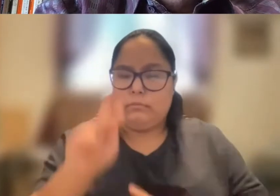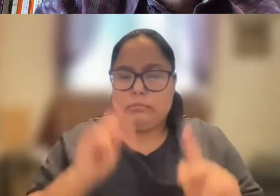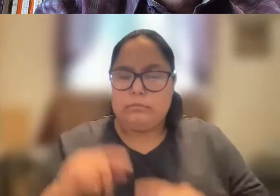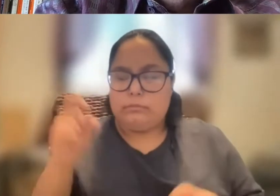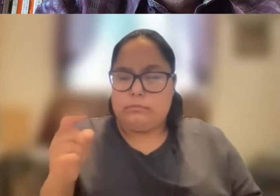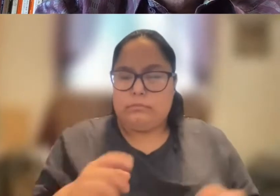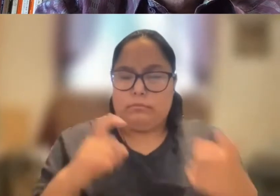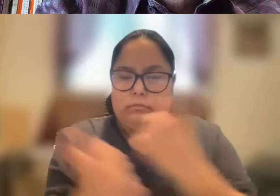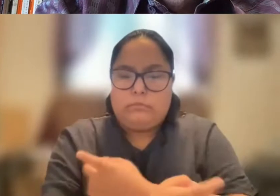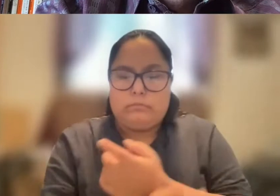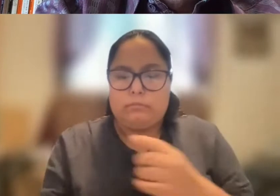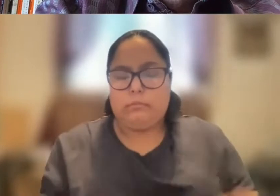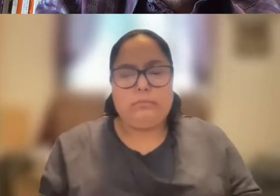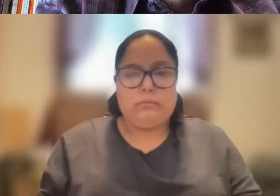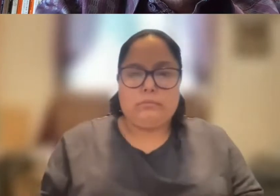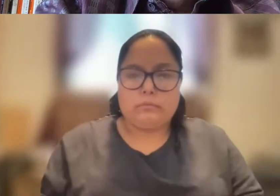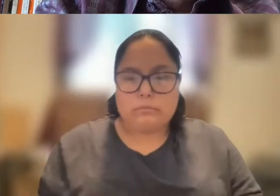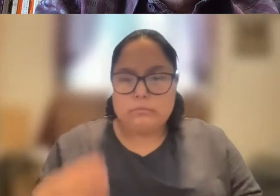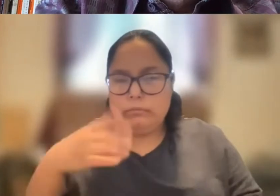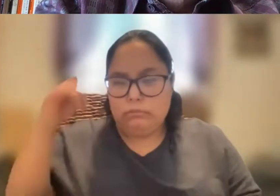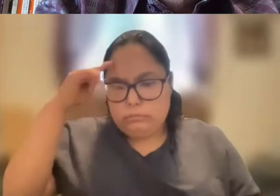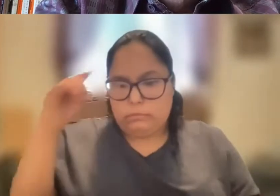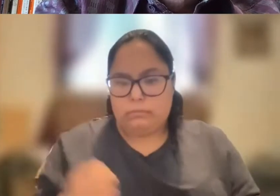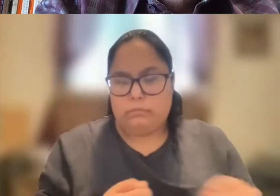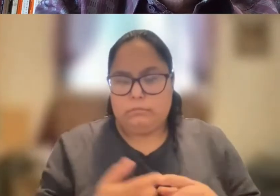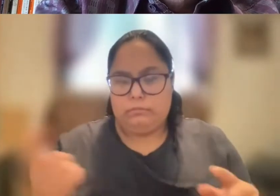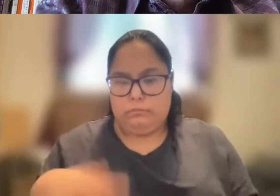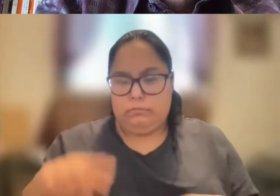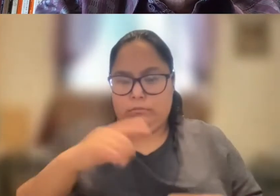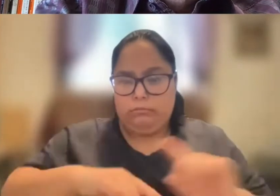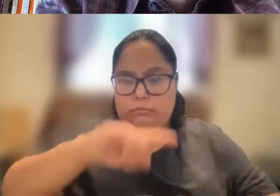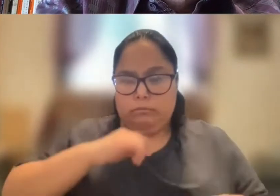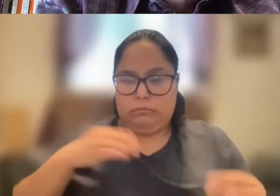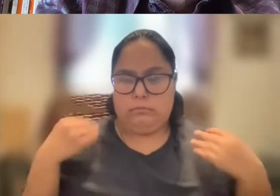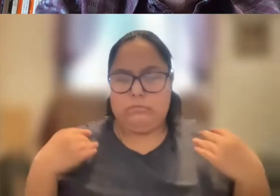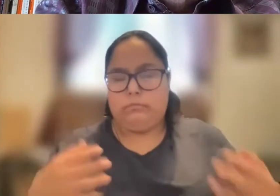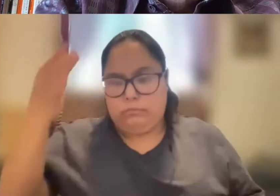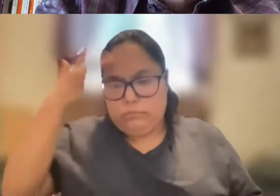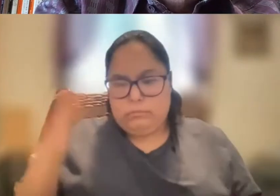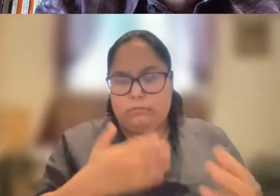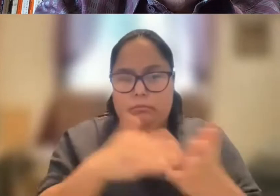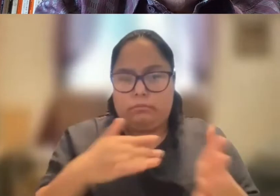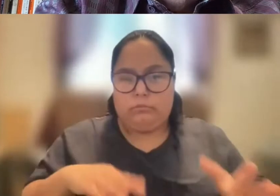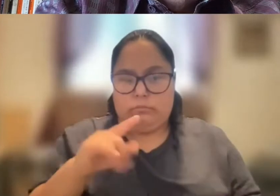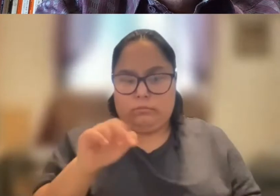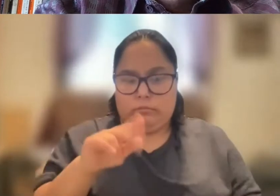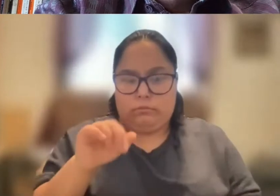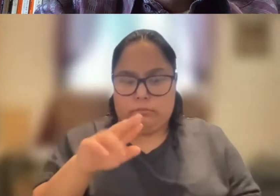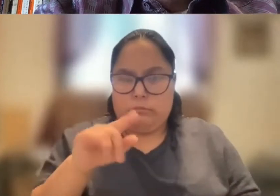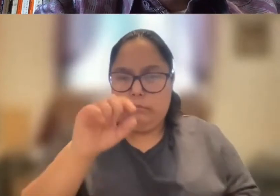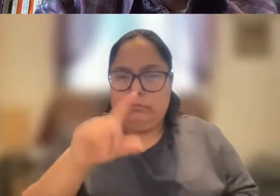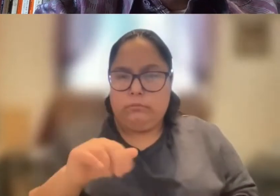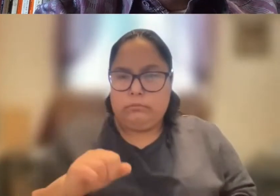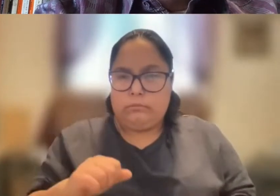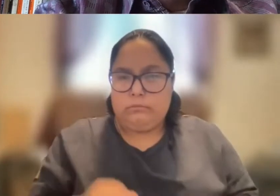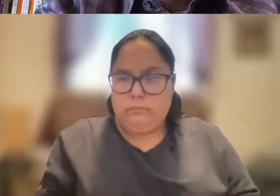needs to change. We're supposed to be looking after our own. I mean, again, I work in a medical unit in the